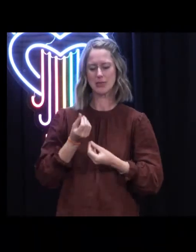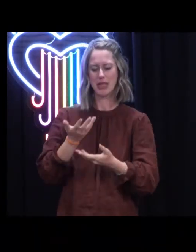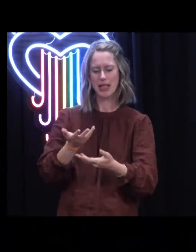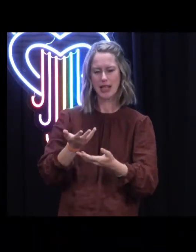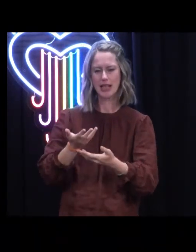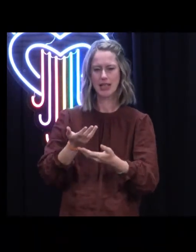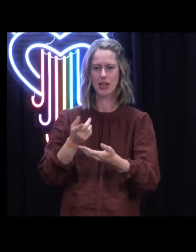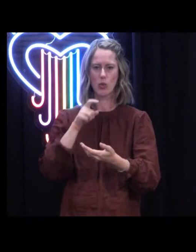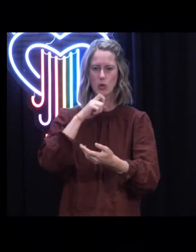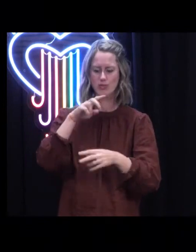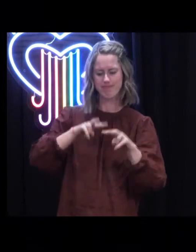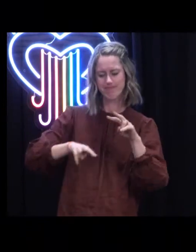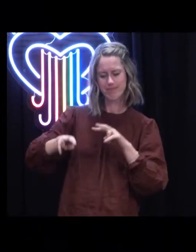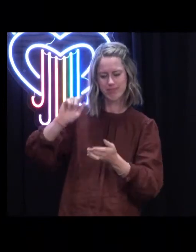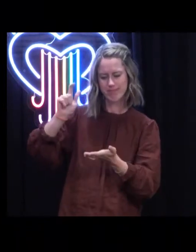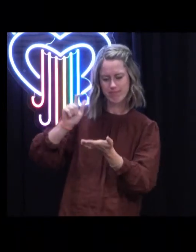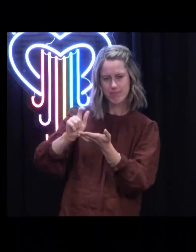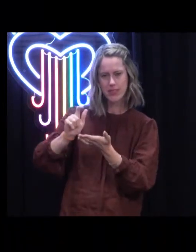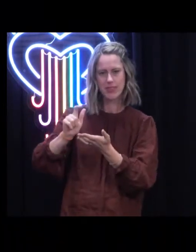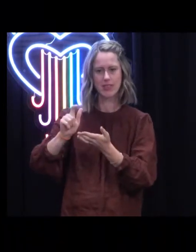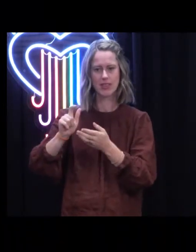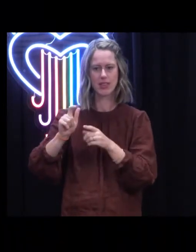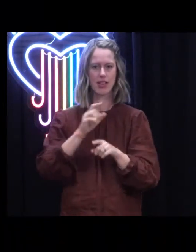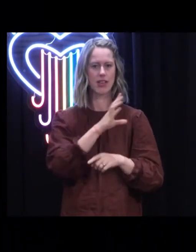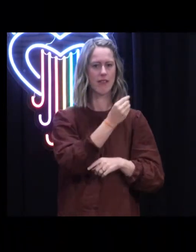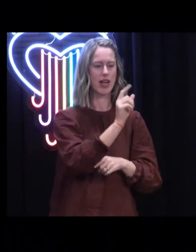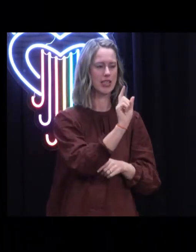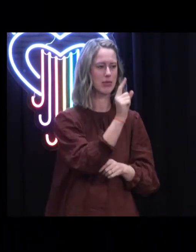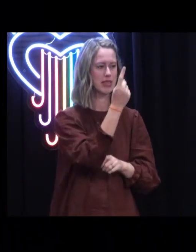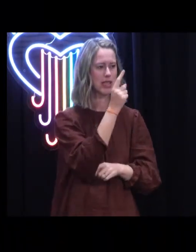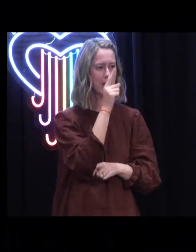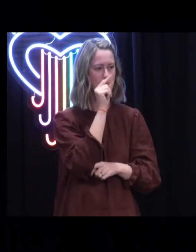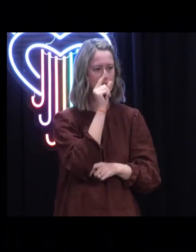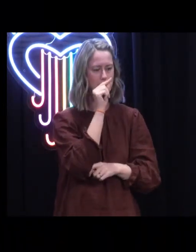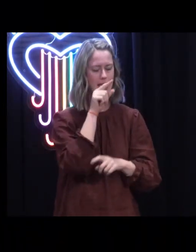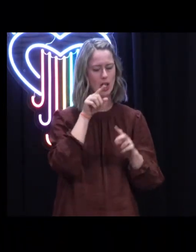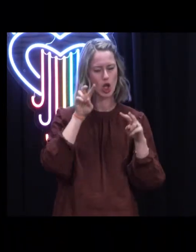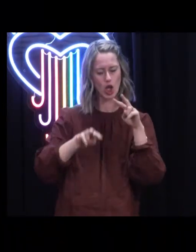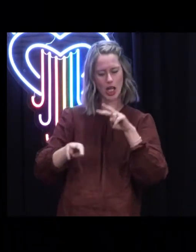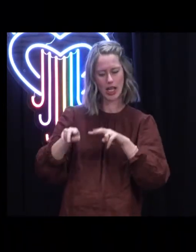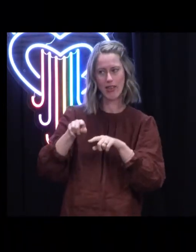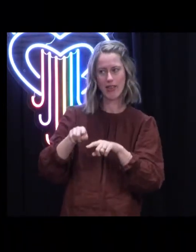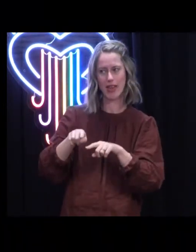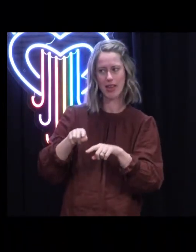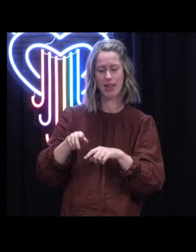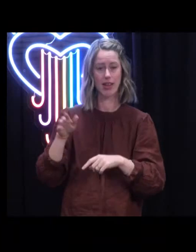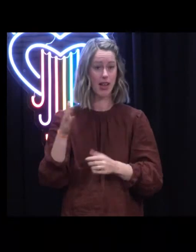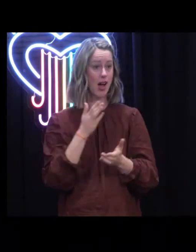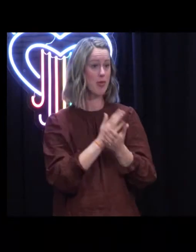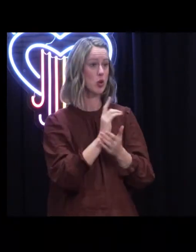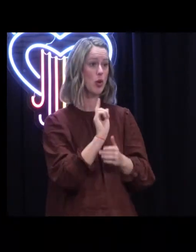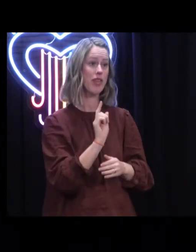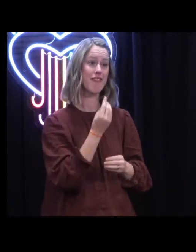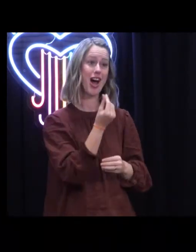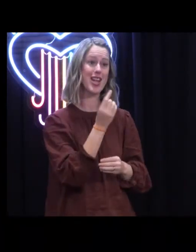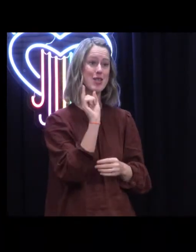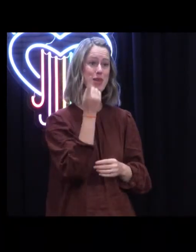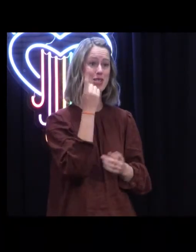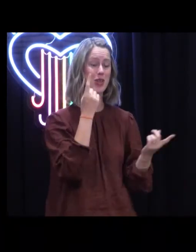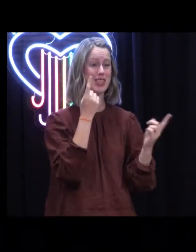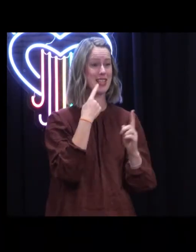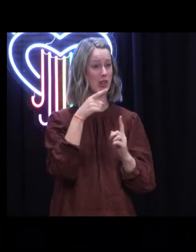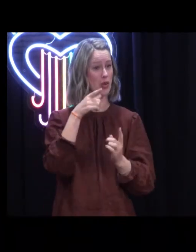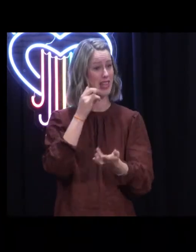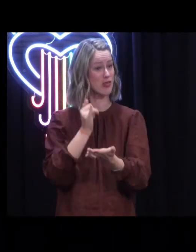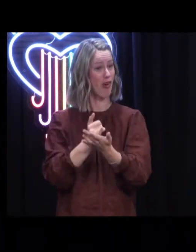plans, from what I understand the Finance Minister might be running a ruler over it. Does it give I'm sure the Finance Minister will be very happy to correct you on